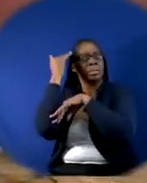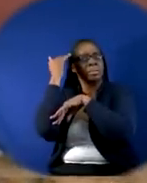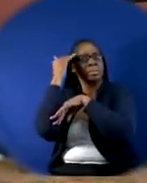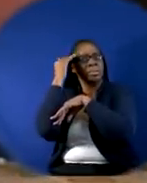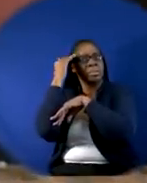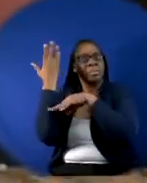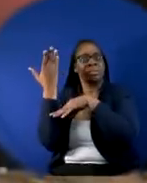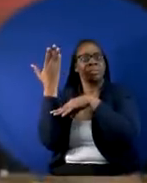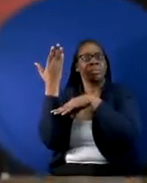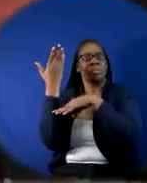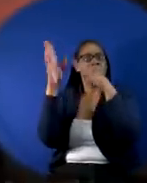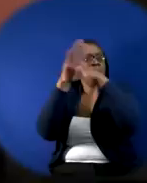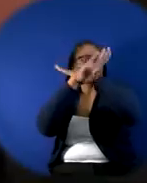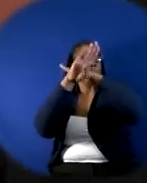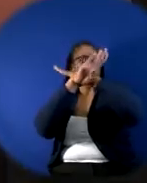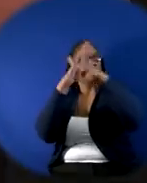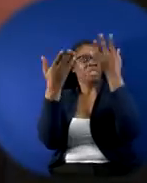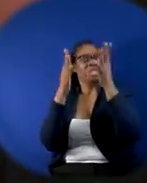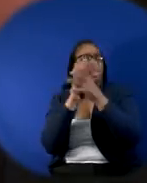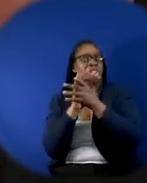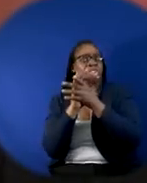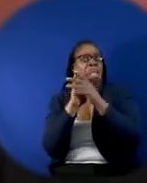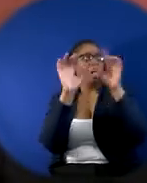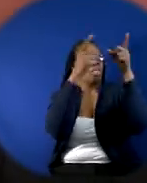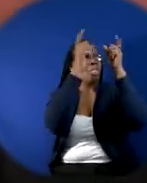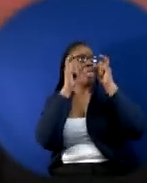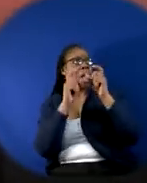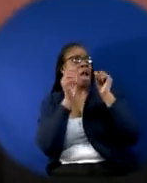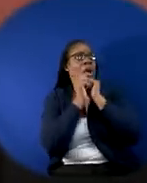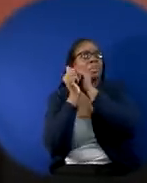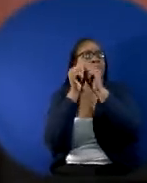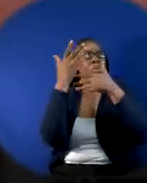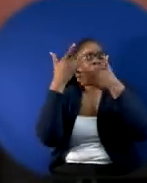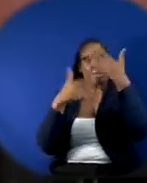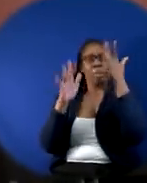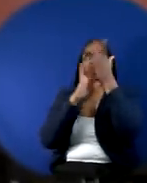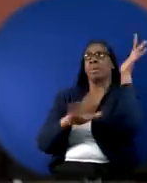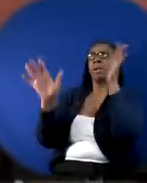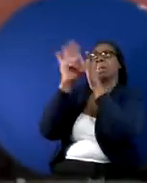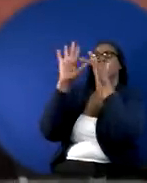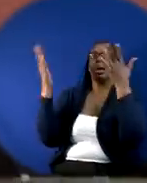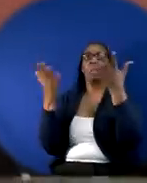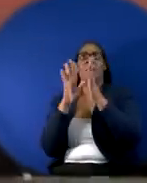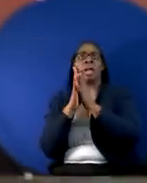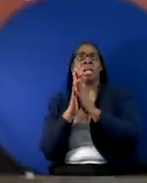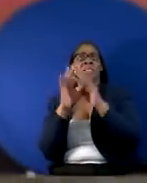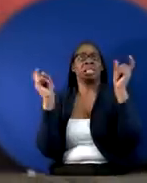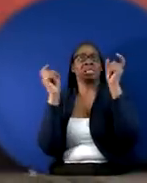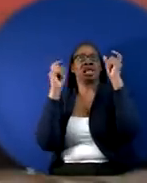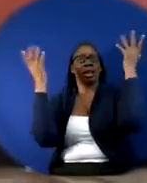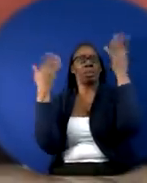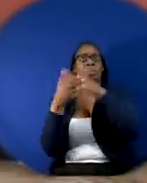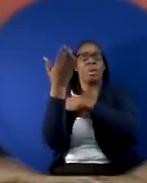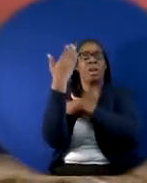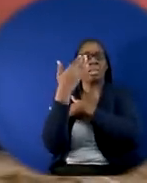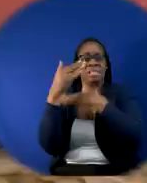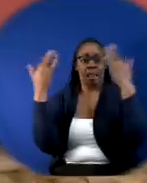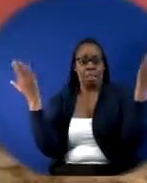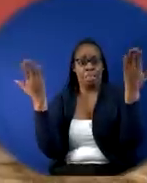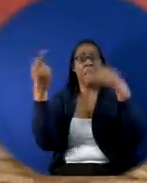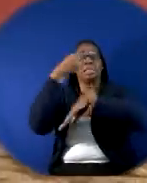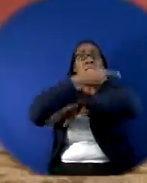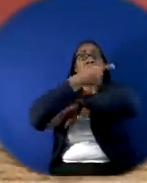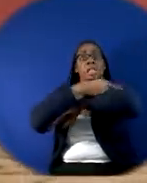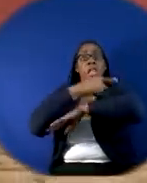the protection that comes with the blood, we ought to celebrate this morning. This is the